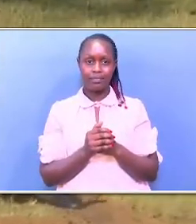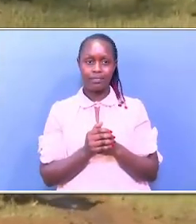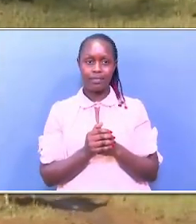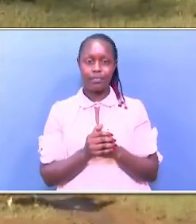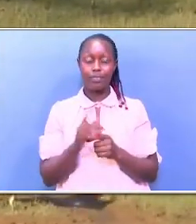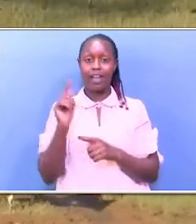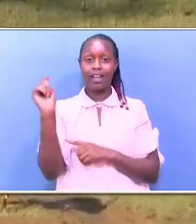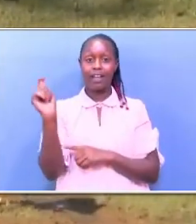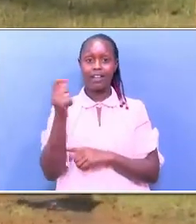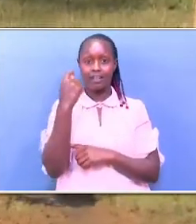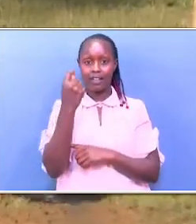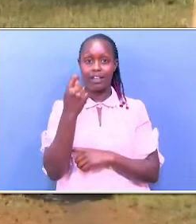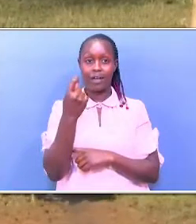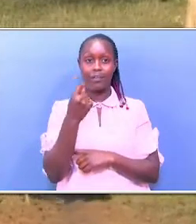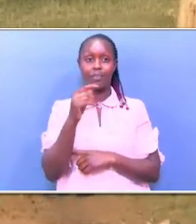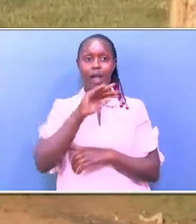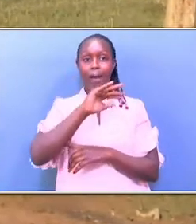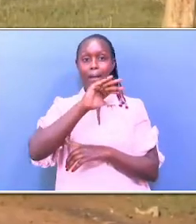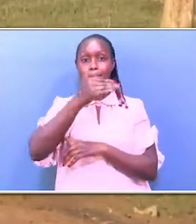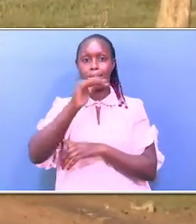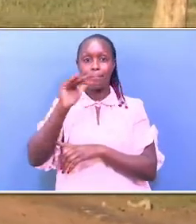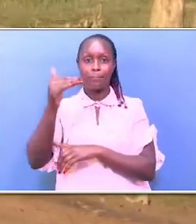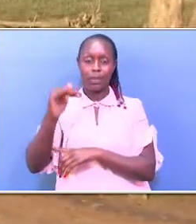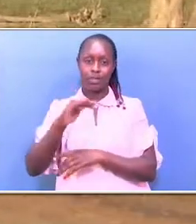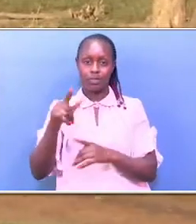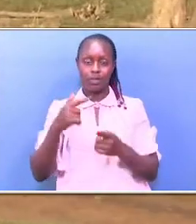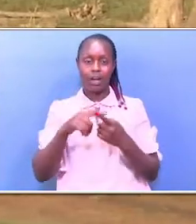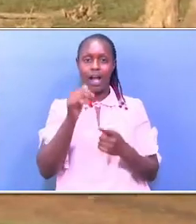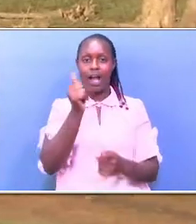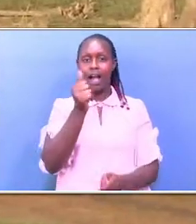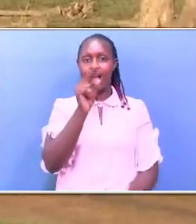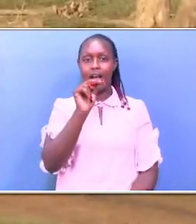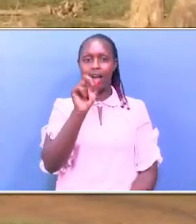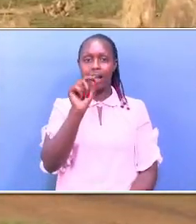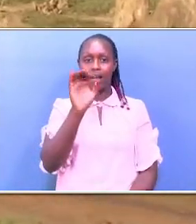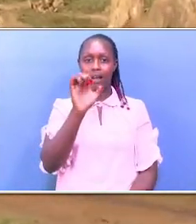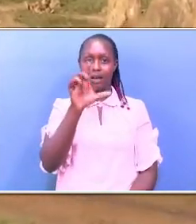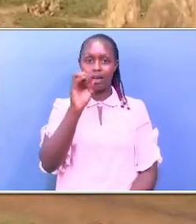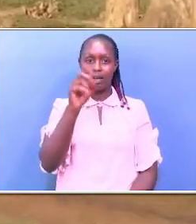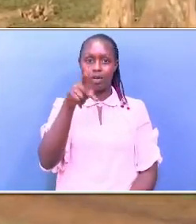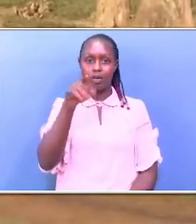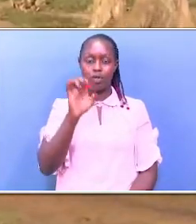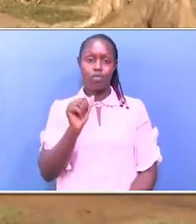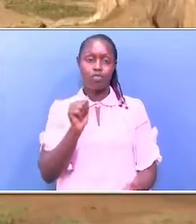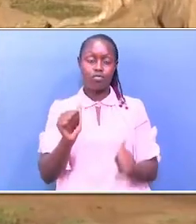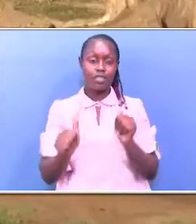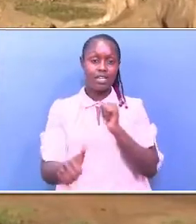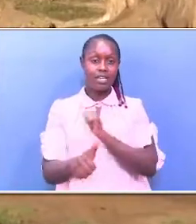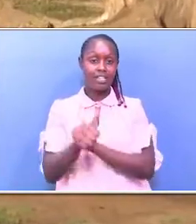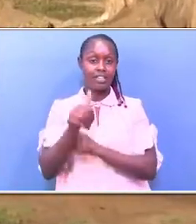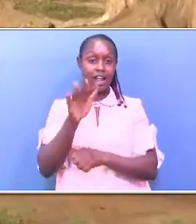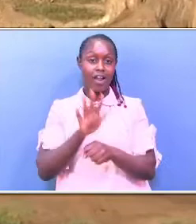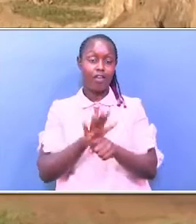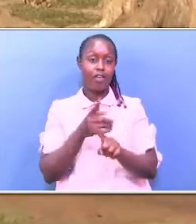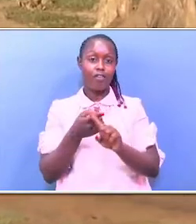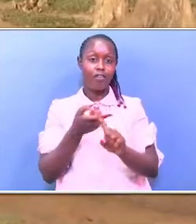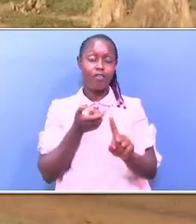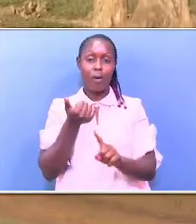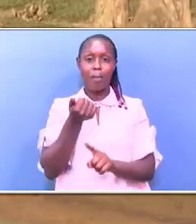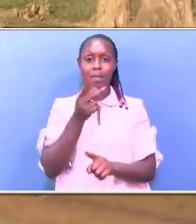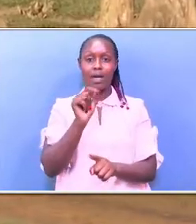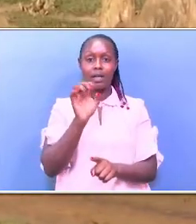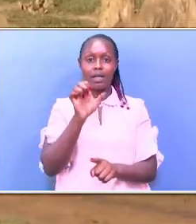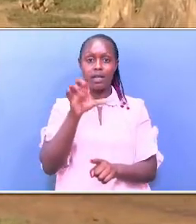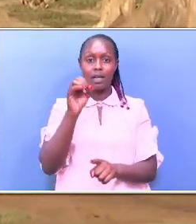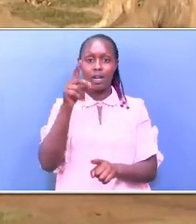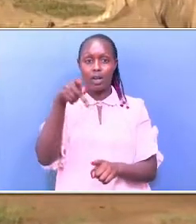In Kenya, the mountain bongo antelope is one of the endangered species among the antelope family.